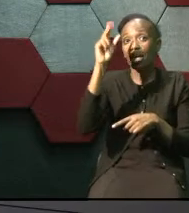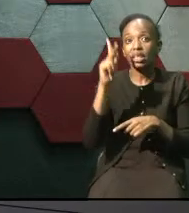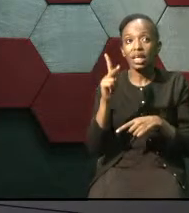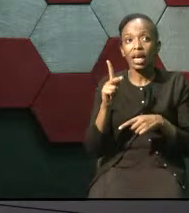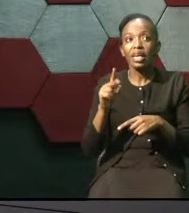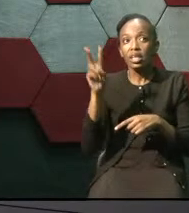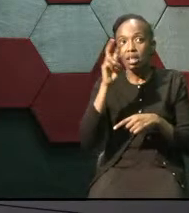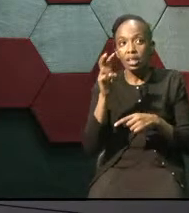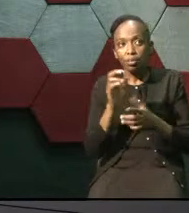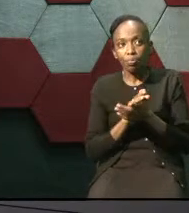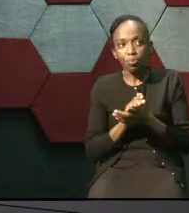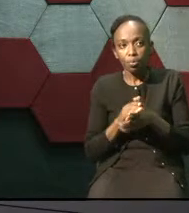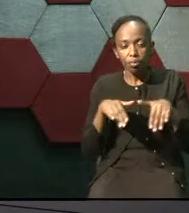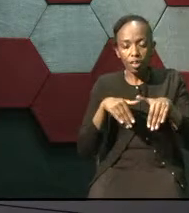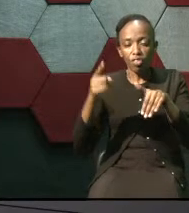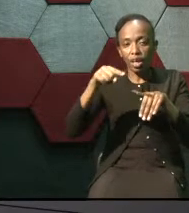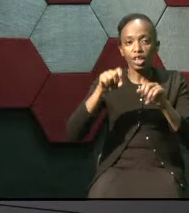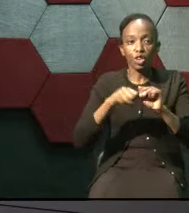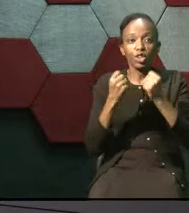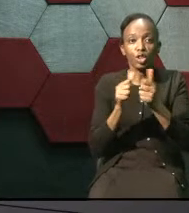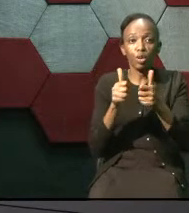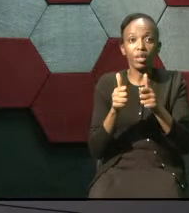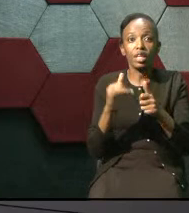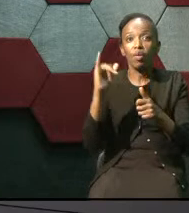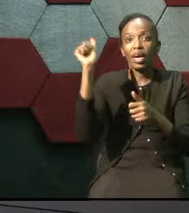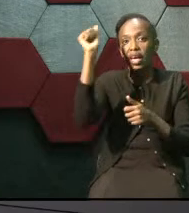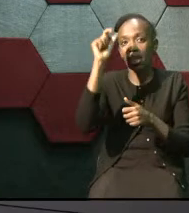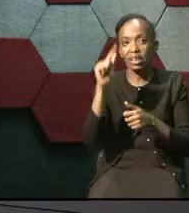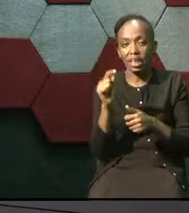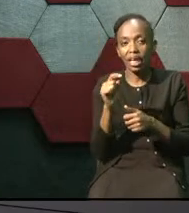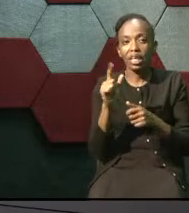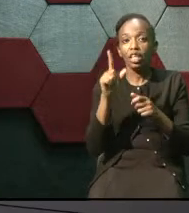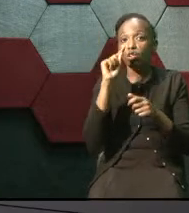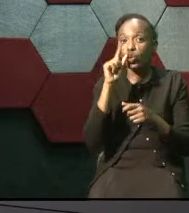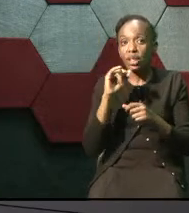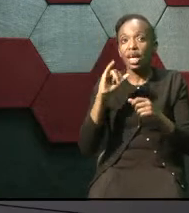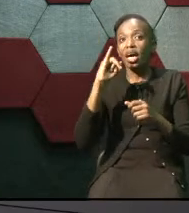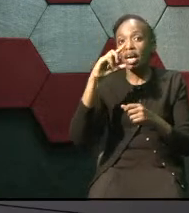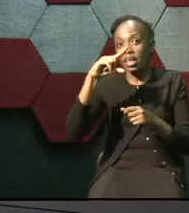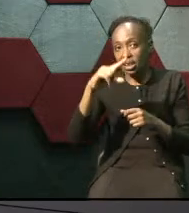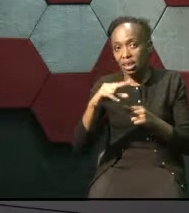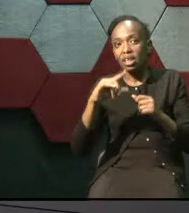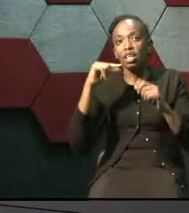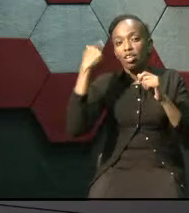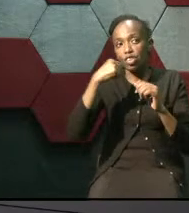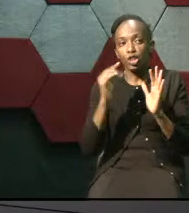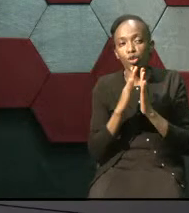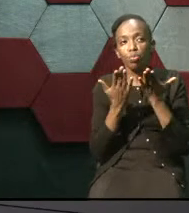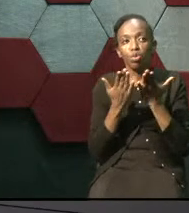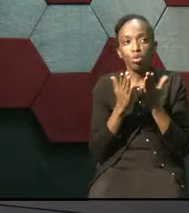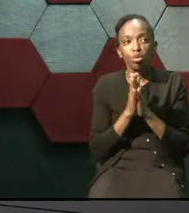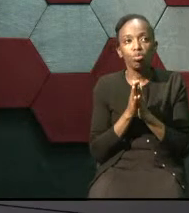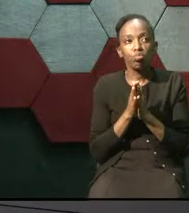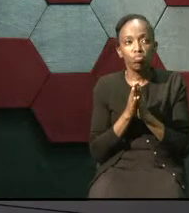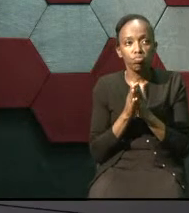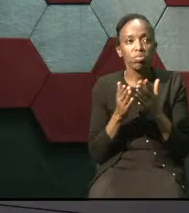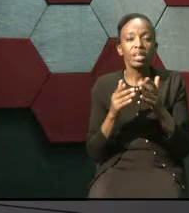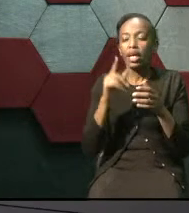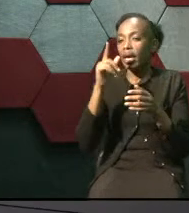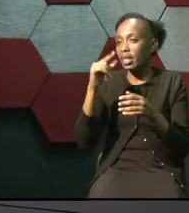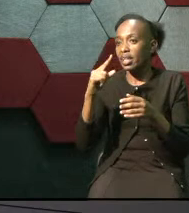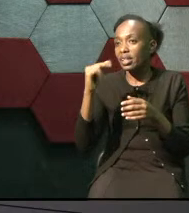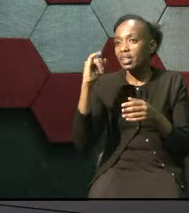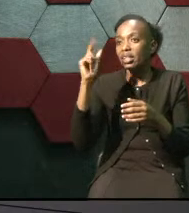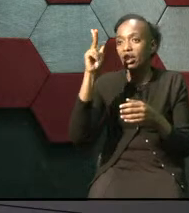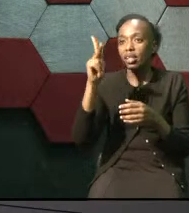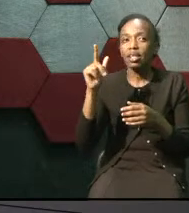you. Follow us on social media, YSK, Twitter, Instagram, Facebook. We might even start Snapchat and TikTok soon, who